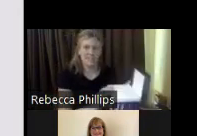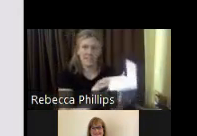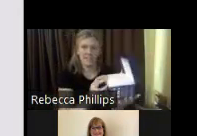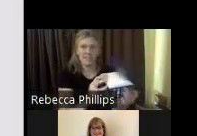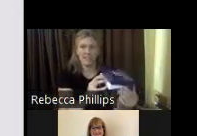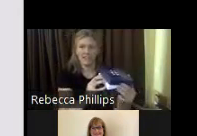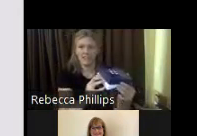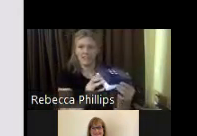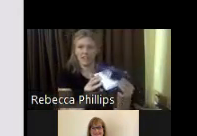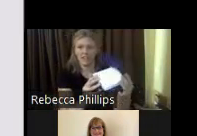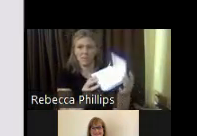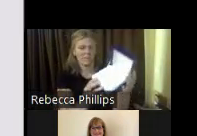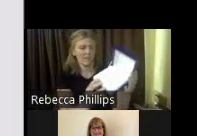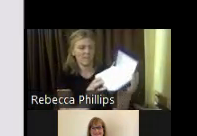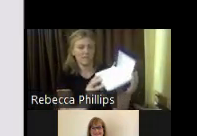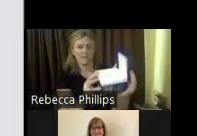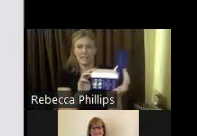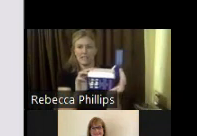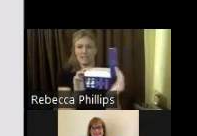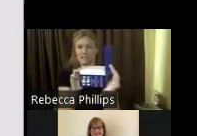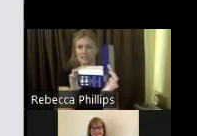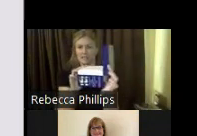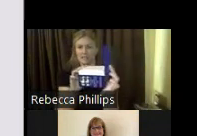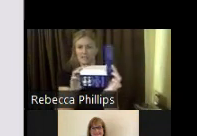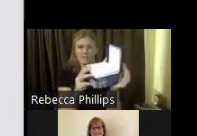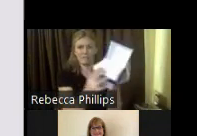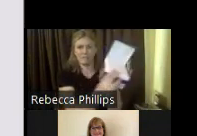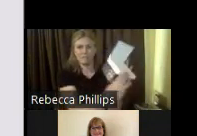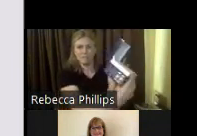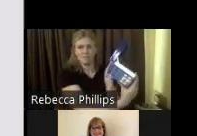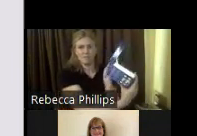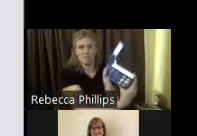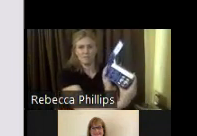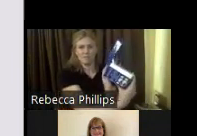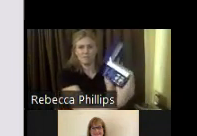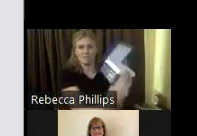just like opens up and it stays, you know,